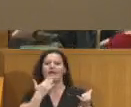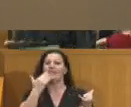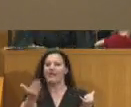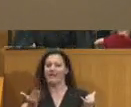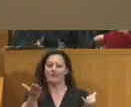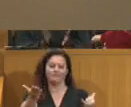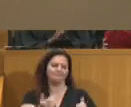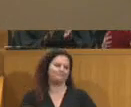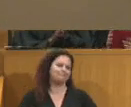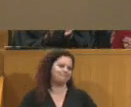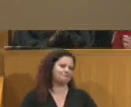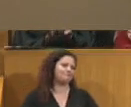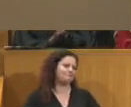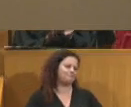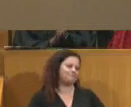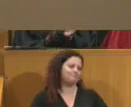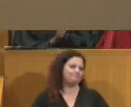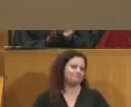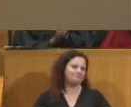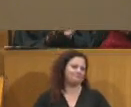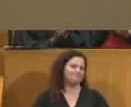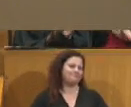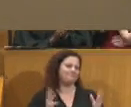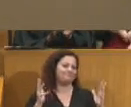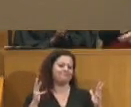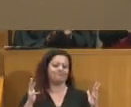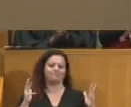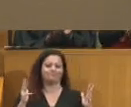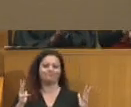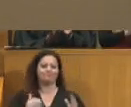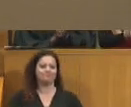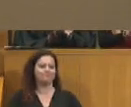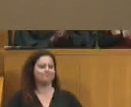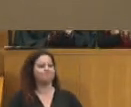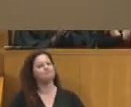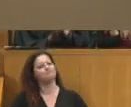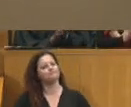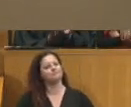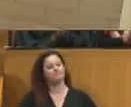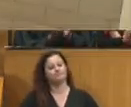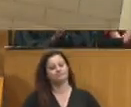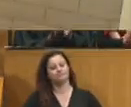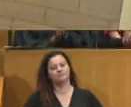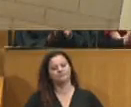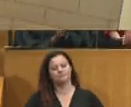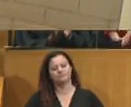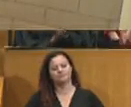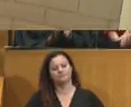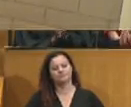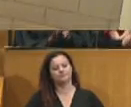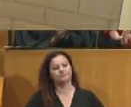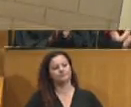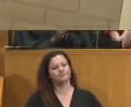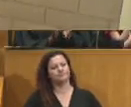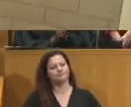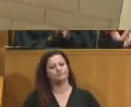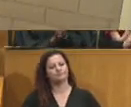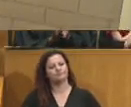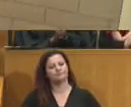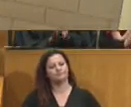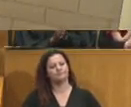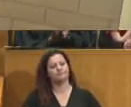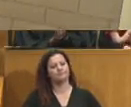to create and develop long-range solutions to assist underprivileged youth and underserved families. The